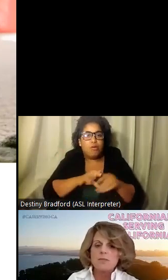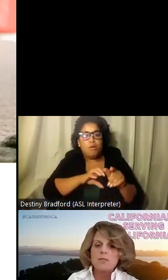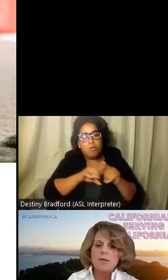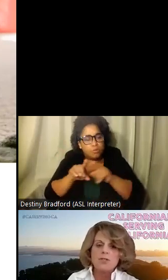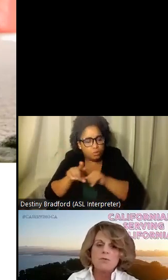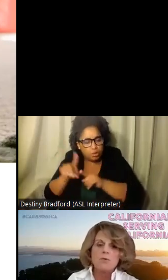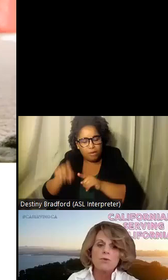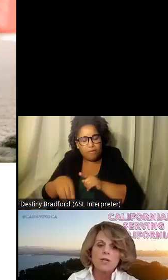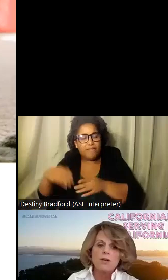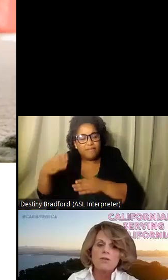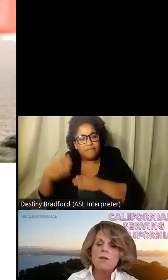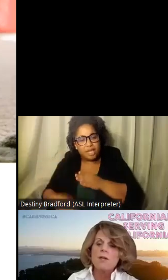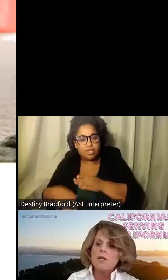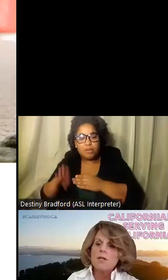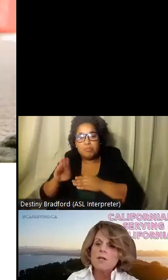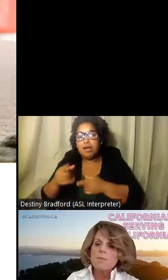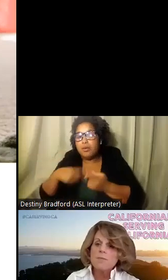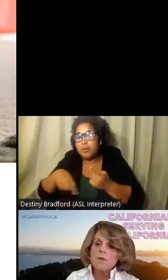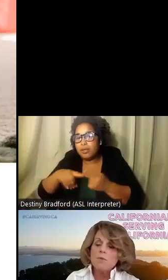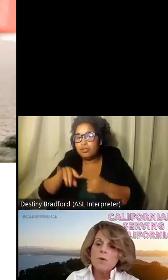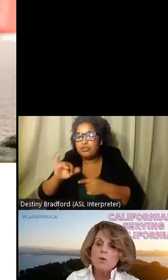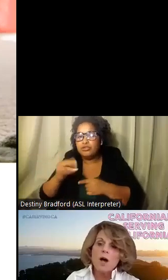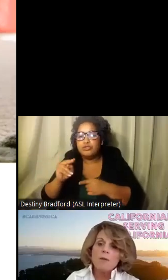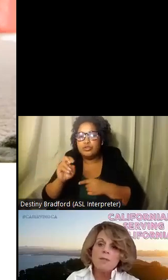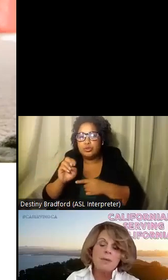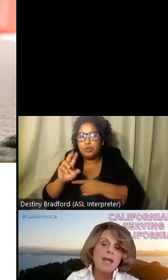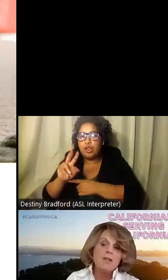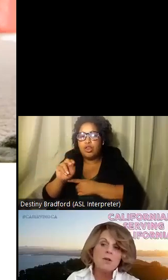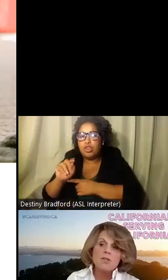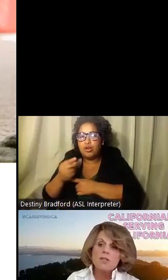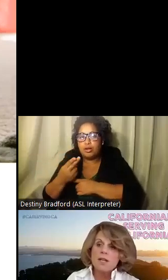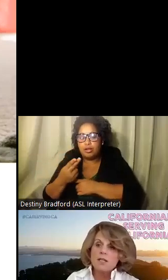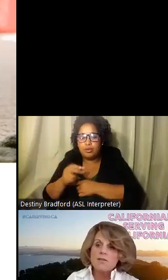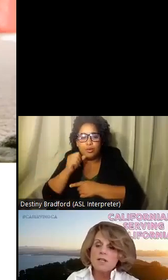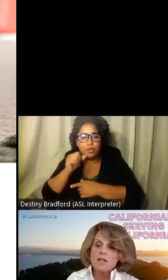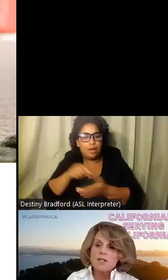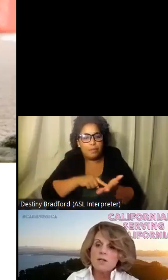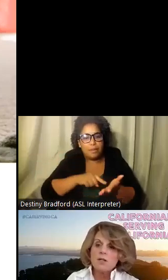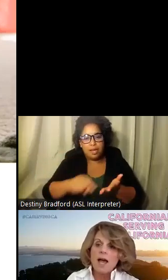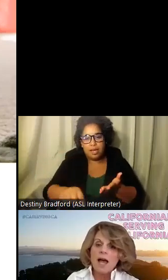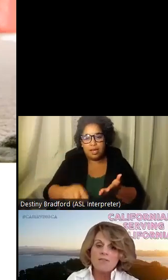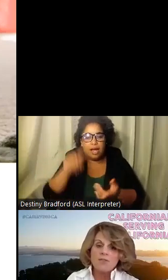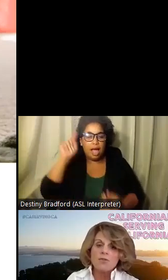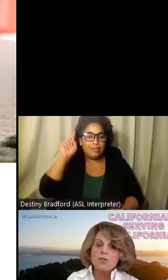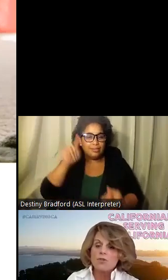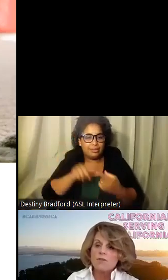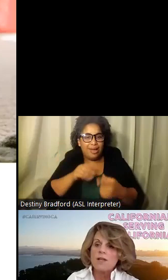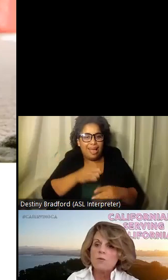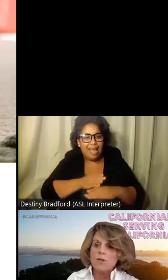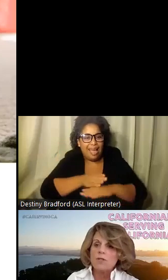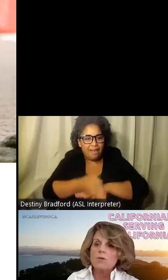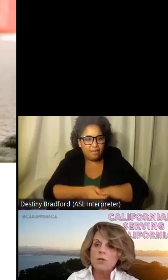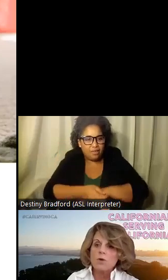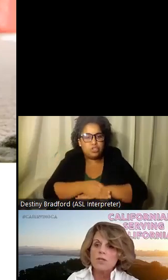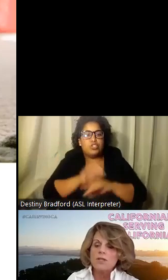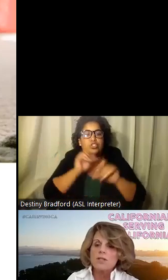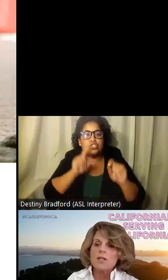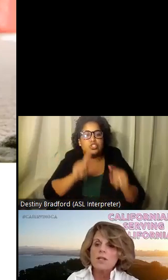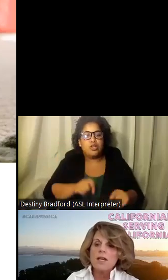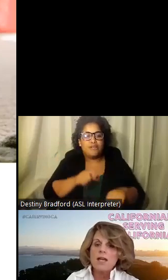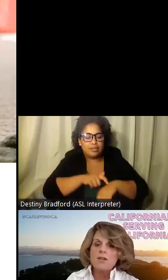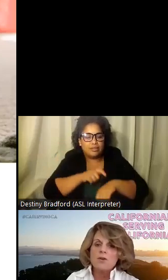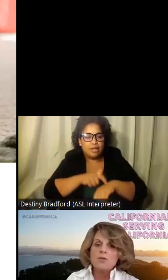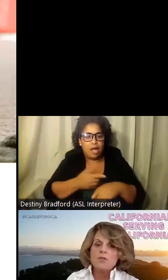responses completed by June 30th. We will not be paying those incentives until after the survey window